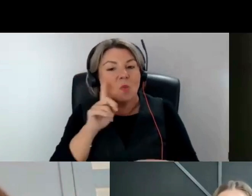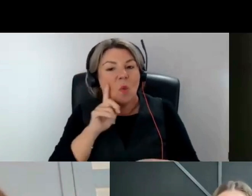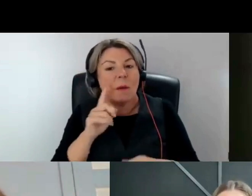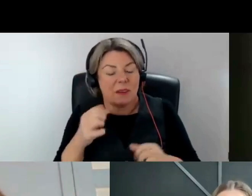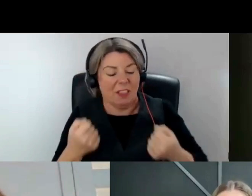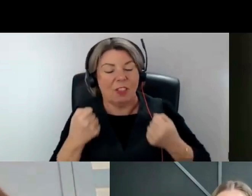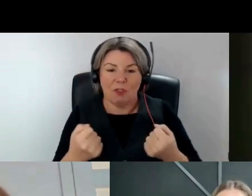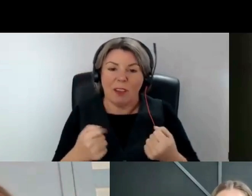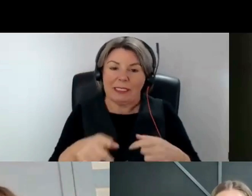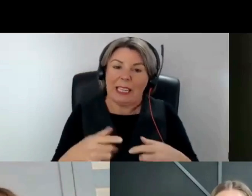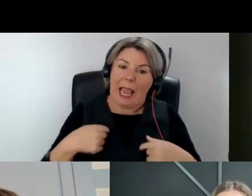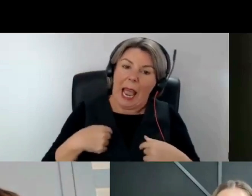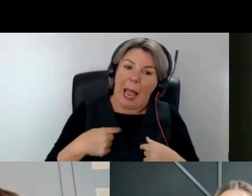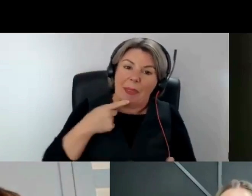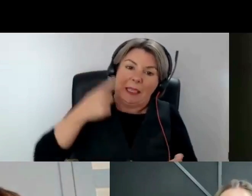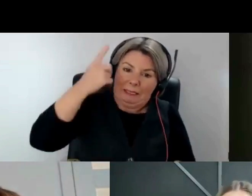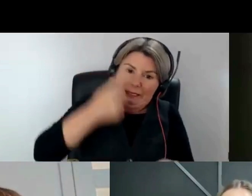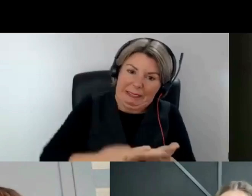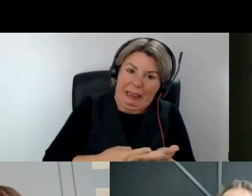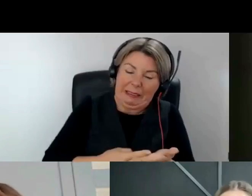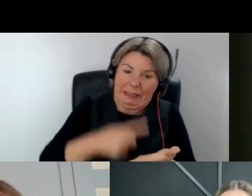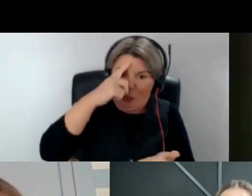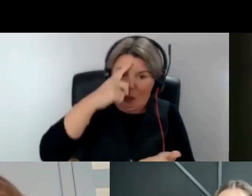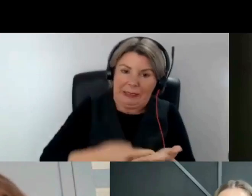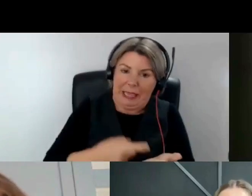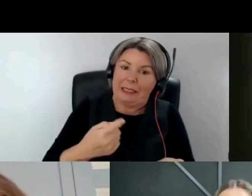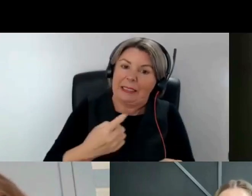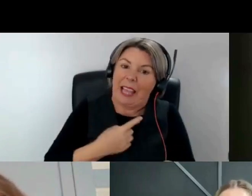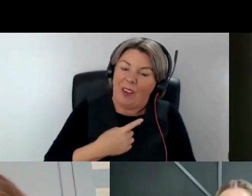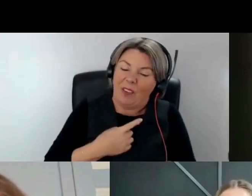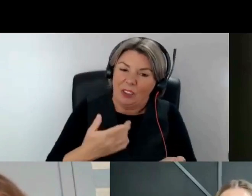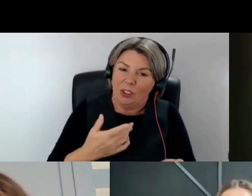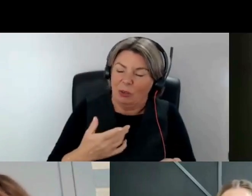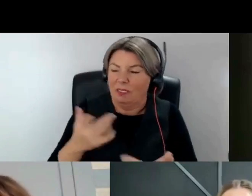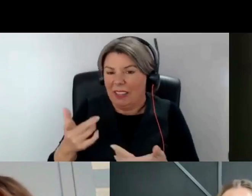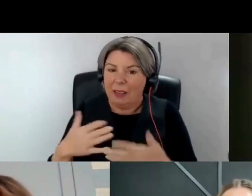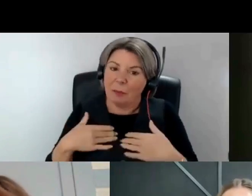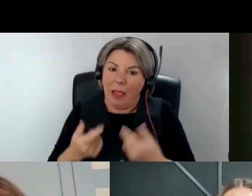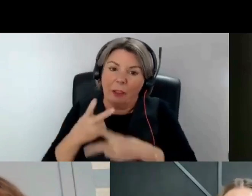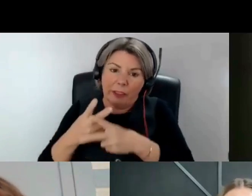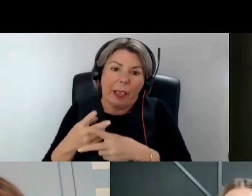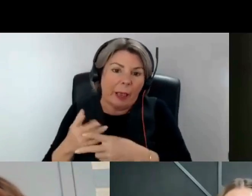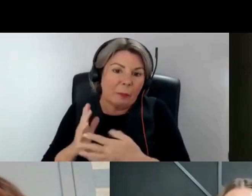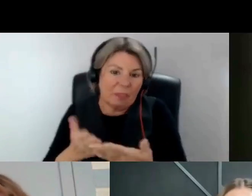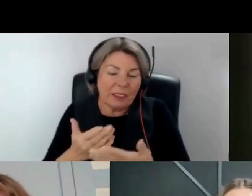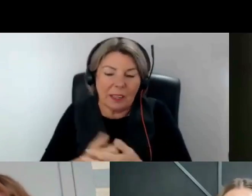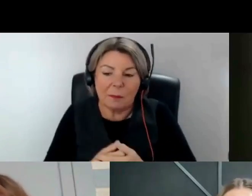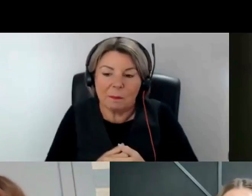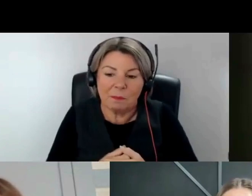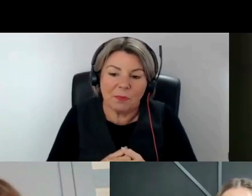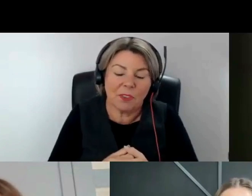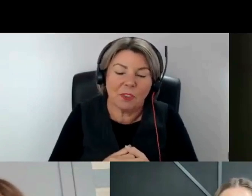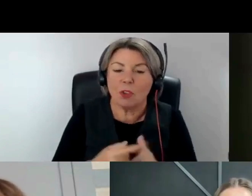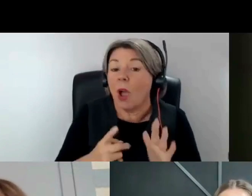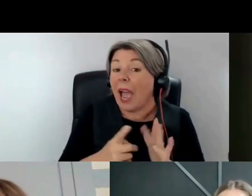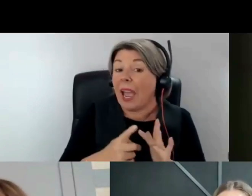the decision making. And so you need to do that with your healthcare provider. So I guess a kind of